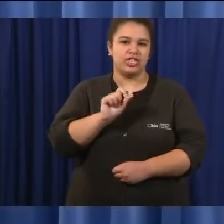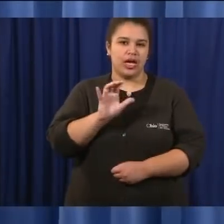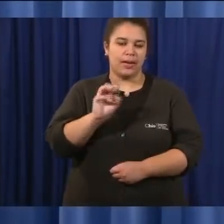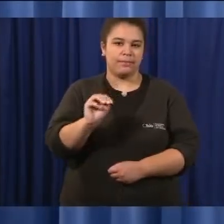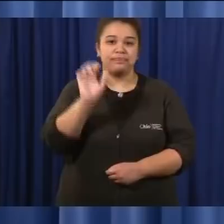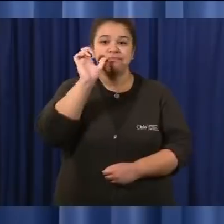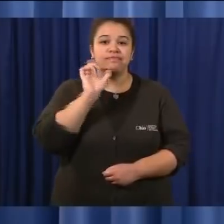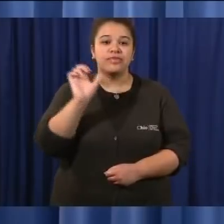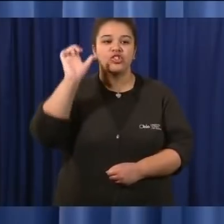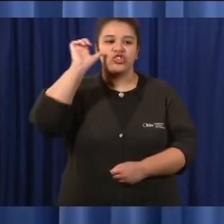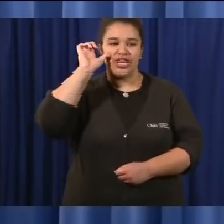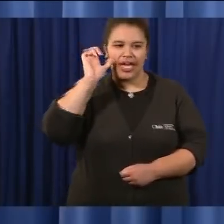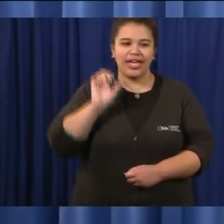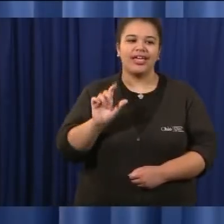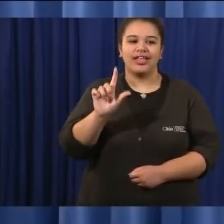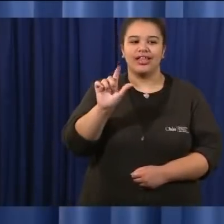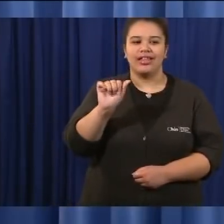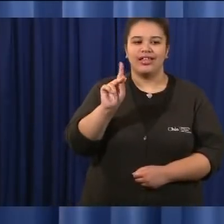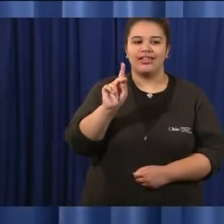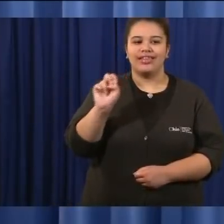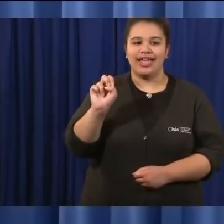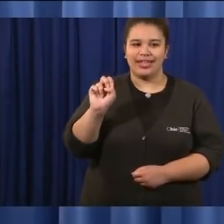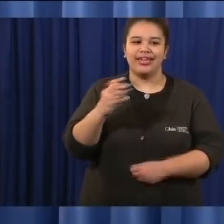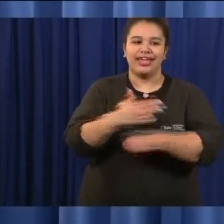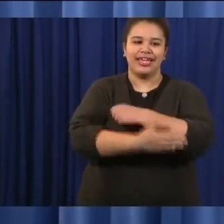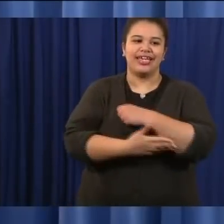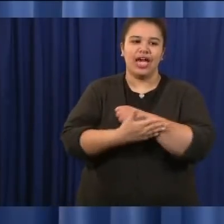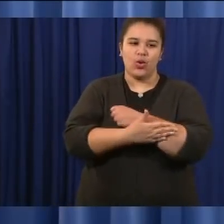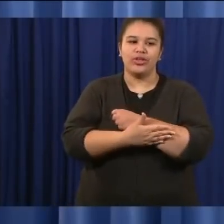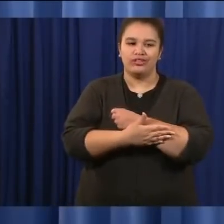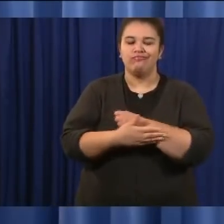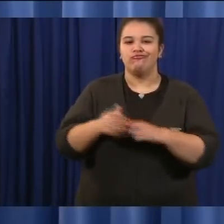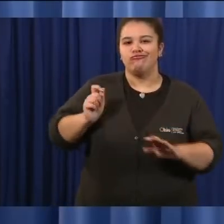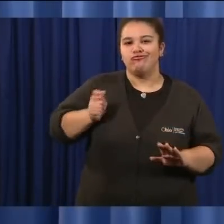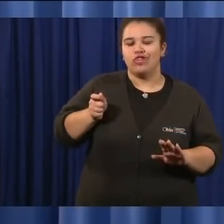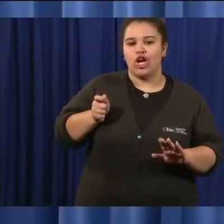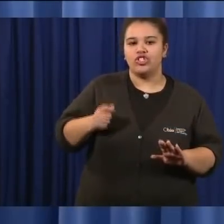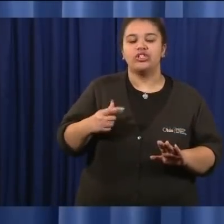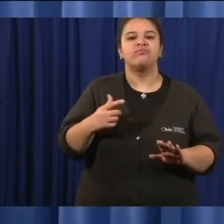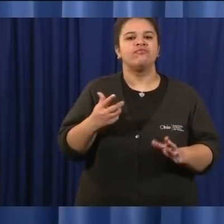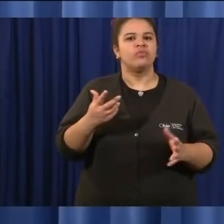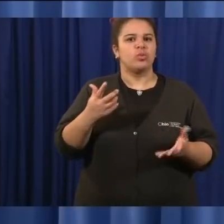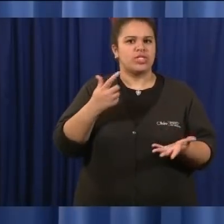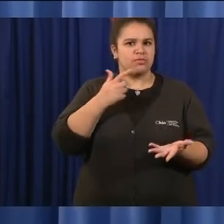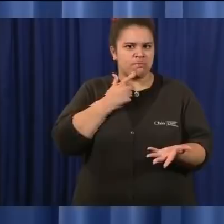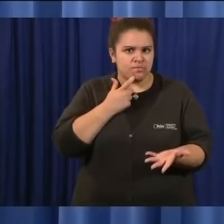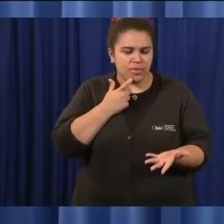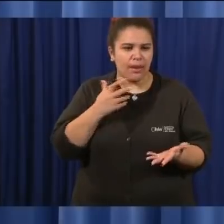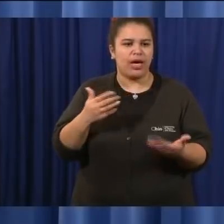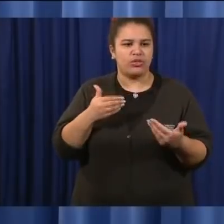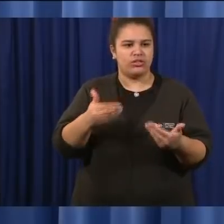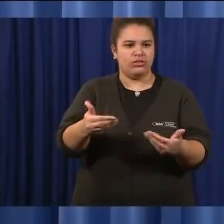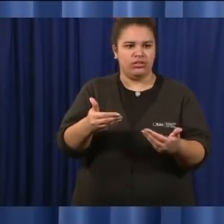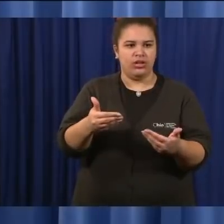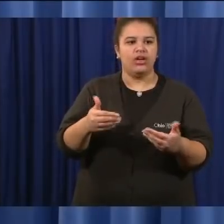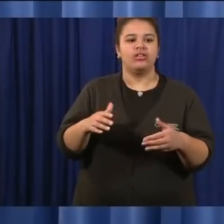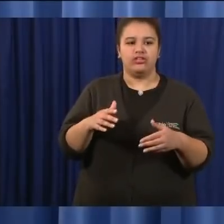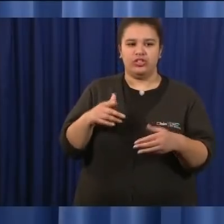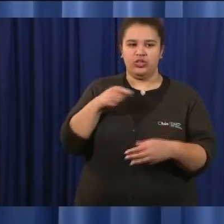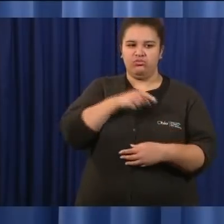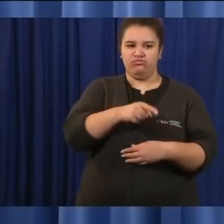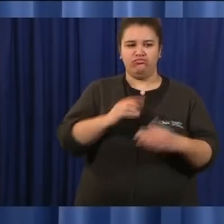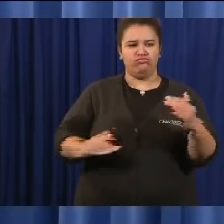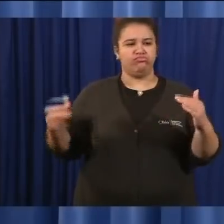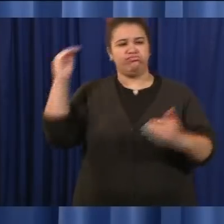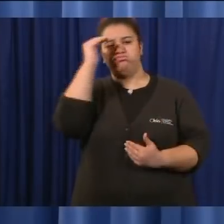exceeded your authority in regards to gyms. Wondering if you're going to appeal, and also this could possibly open up to other sectors